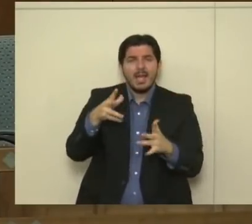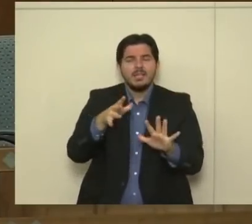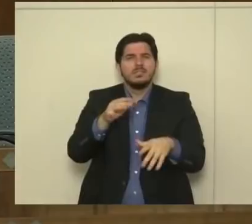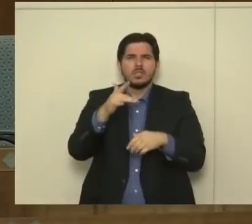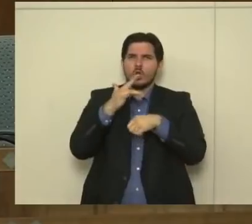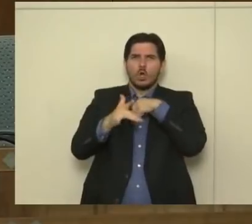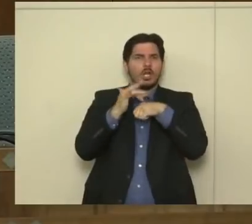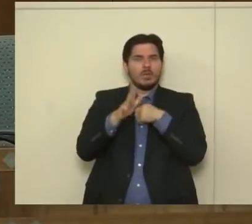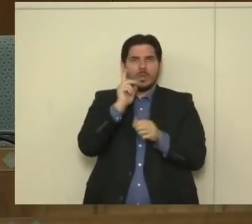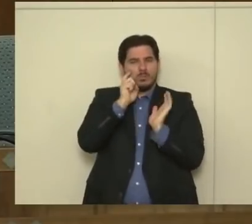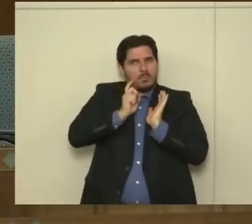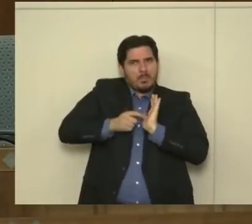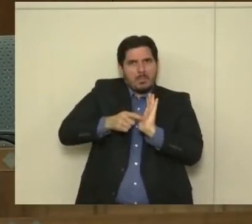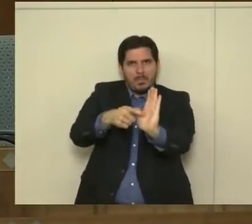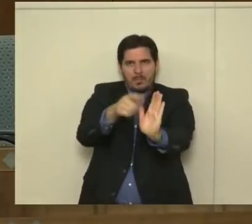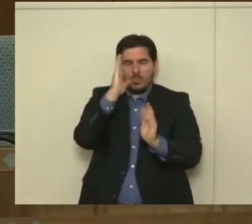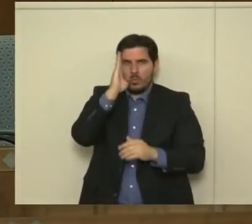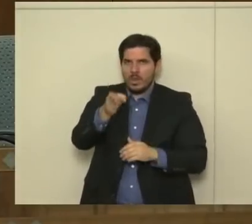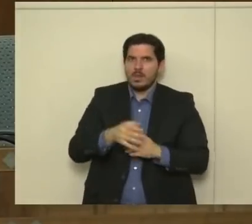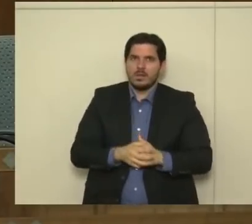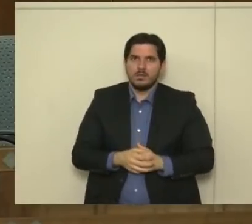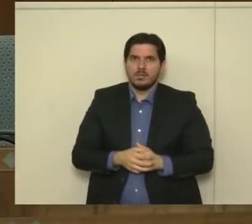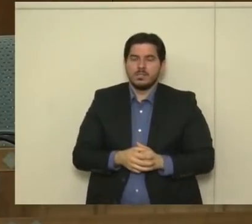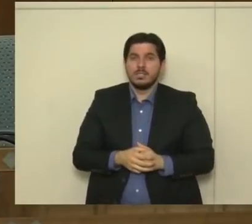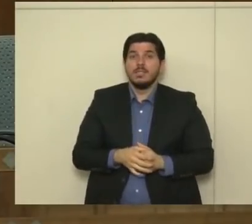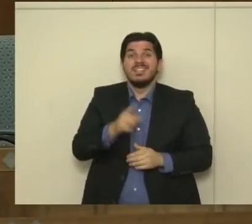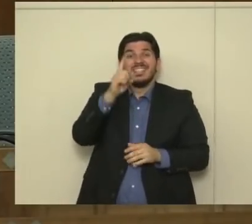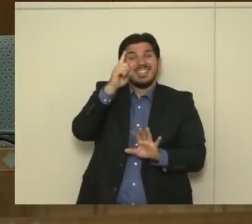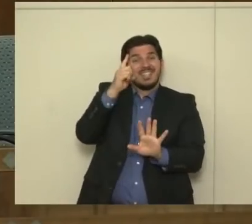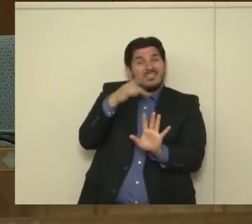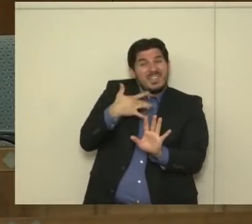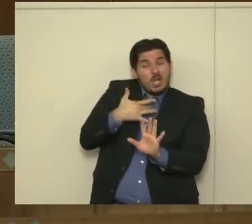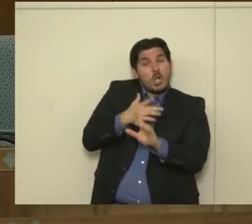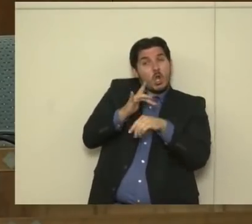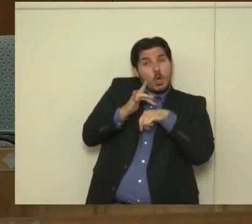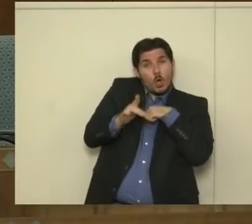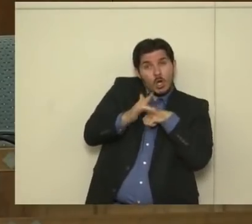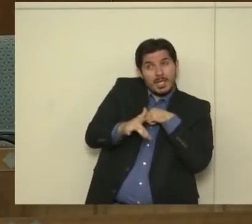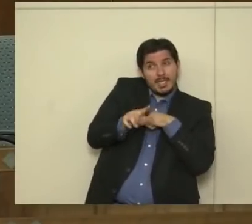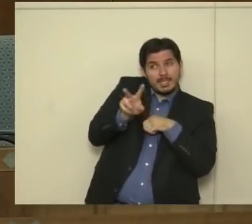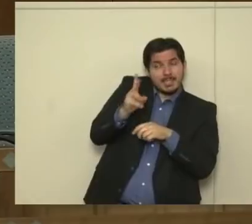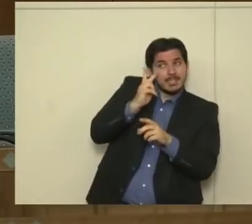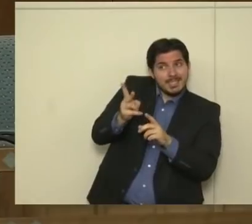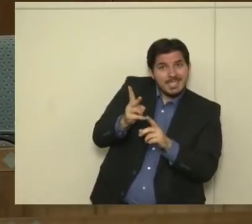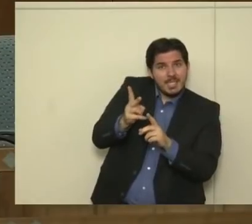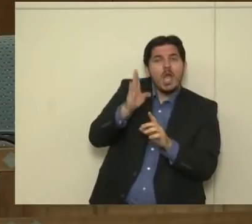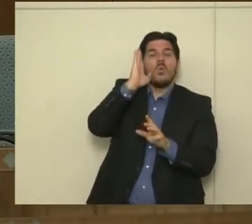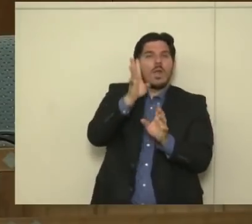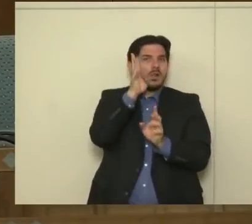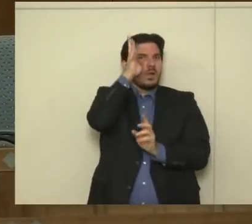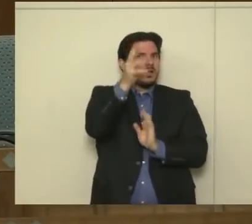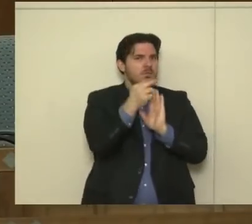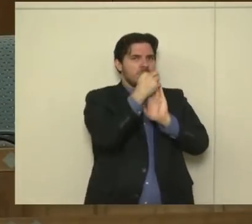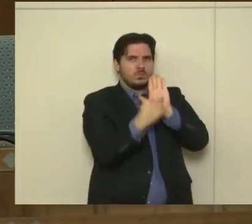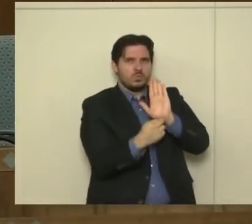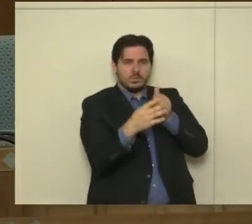on the one hand, we will come up with something that guides us, but I wouldn't want to be tied to those numbers, because I want